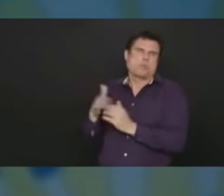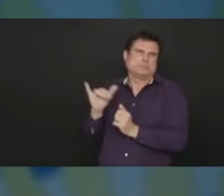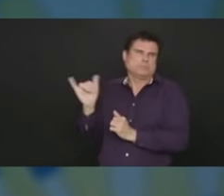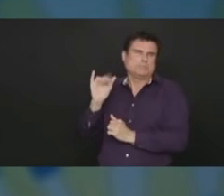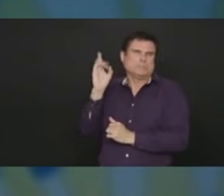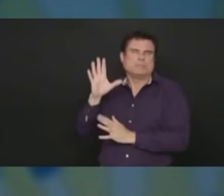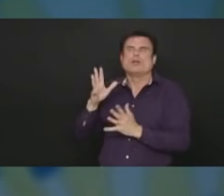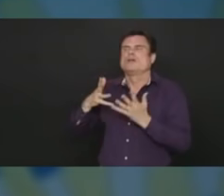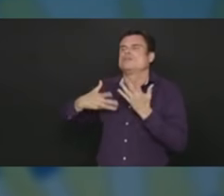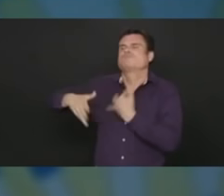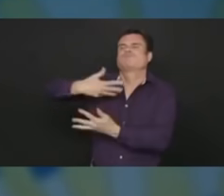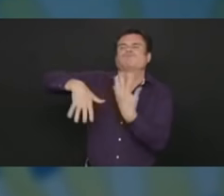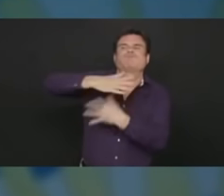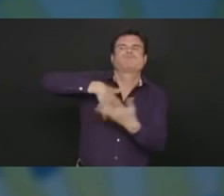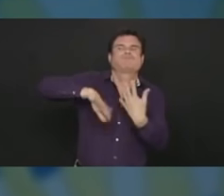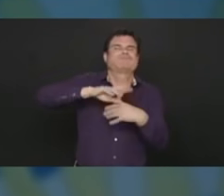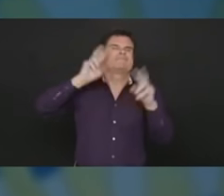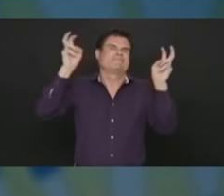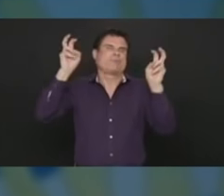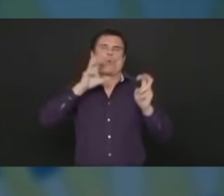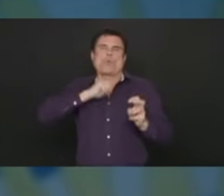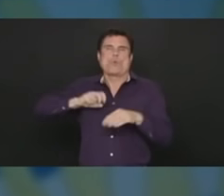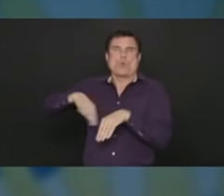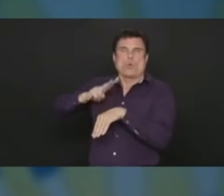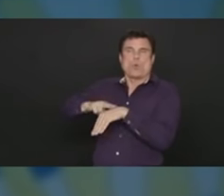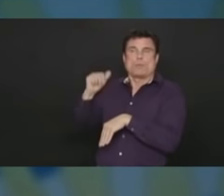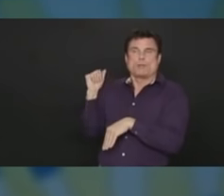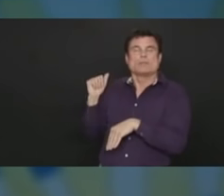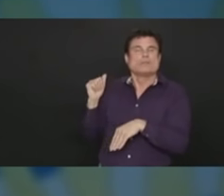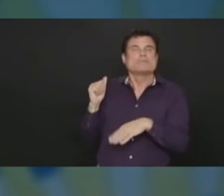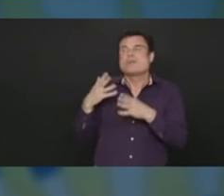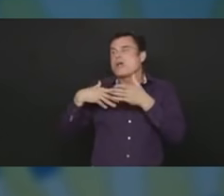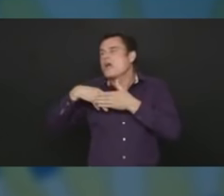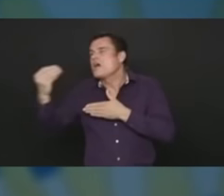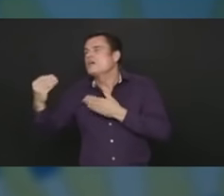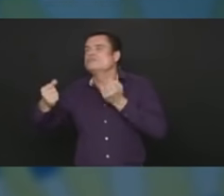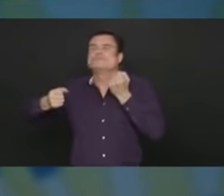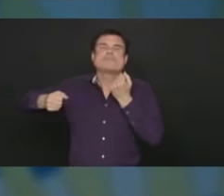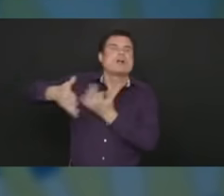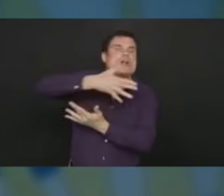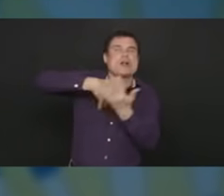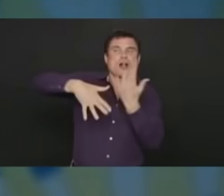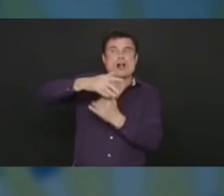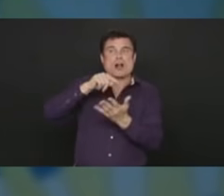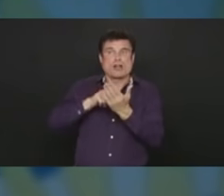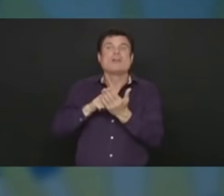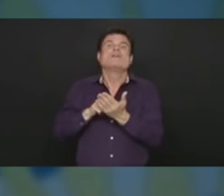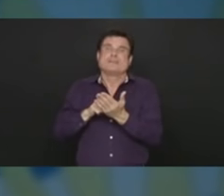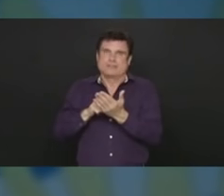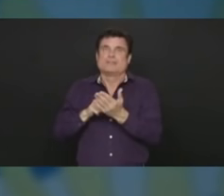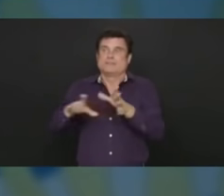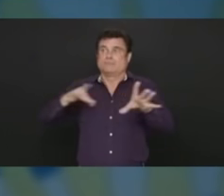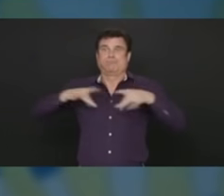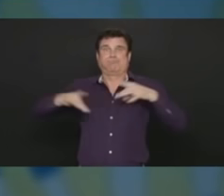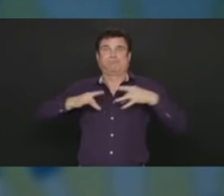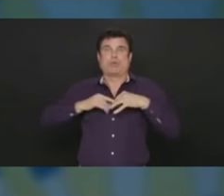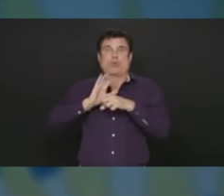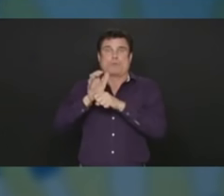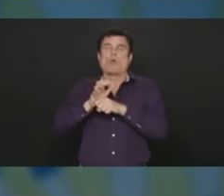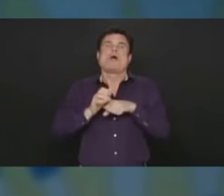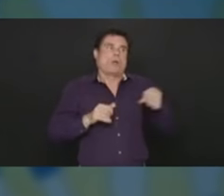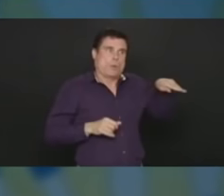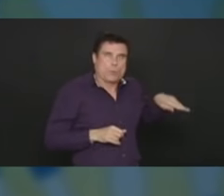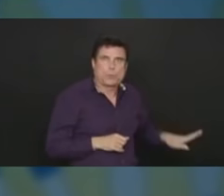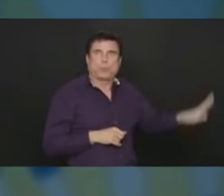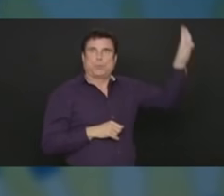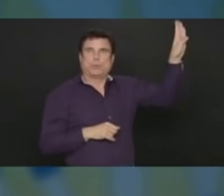transmission between people means that the virus will be able to increase exponentially, and we might be in a situation